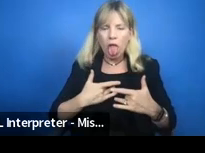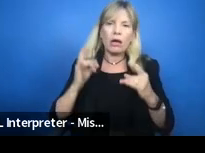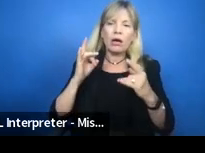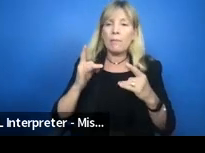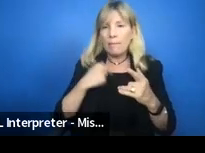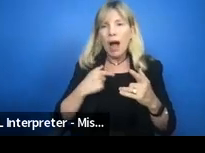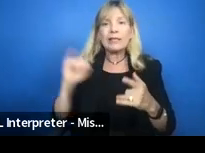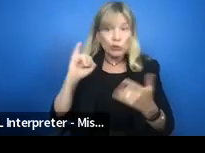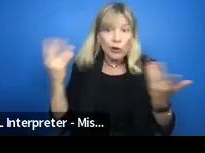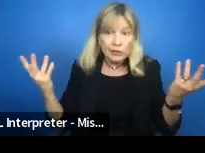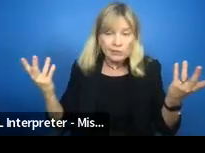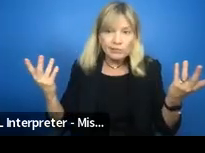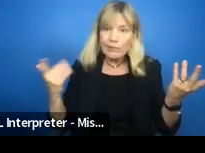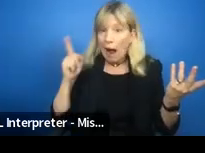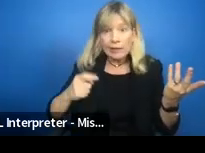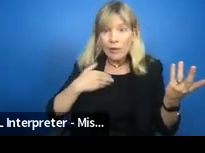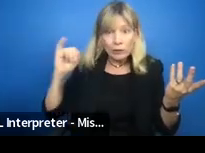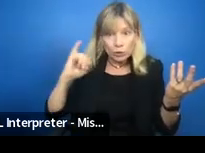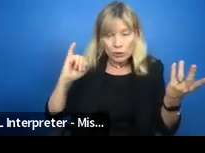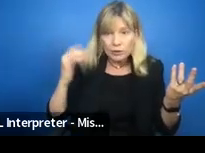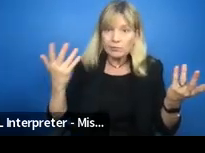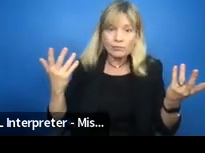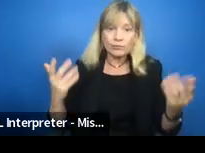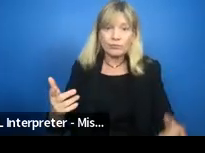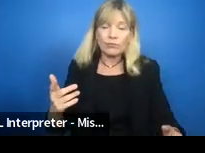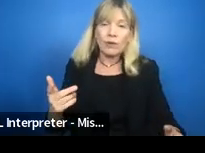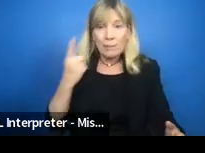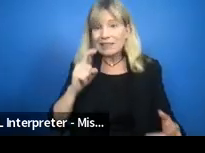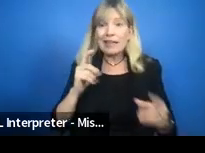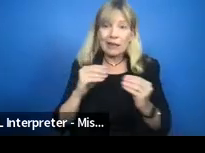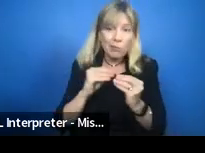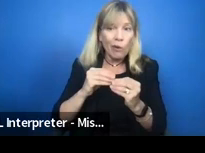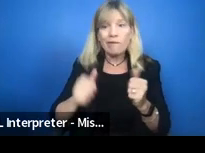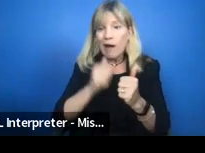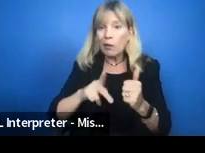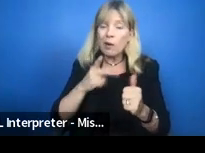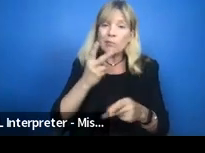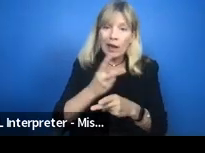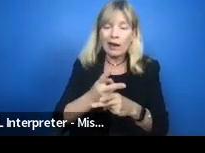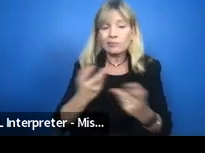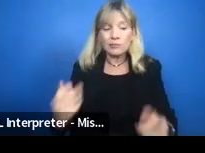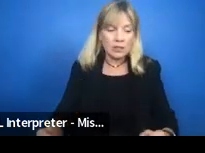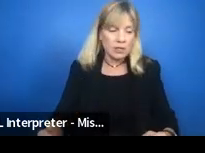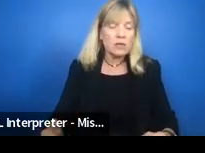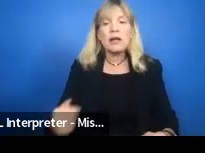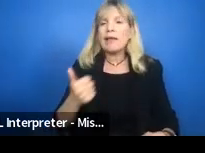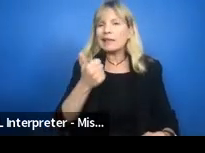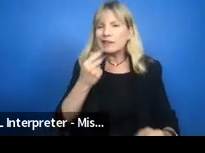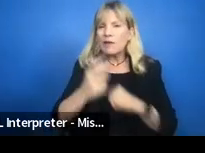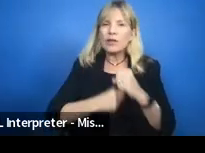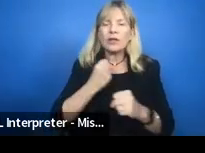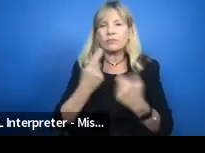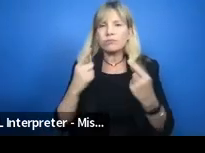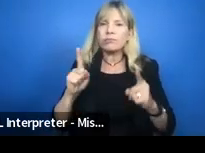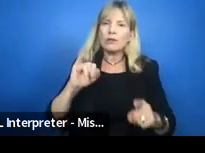coverage that I needed to get, you know, follow-up care. So after a couple of years of that, lo and behold,